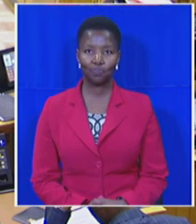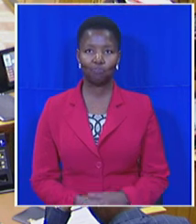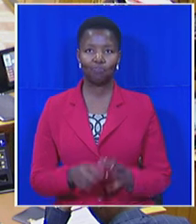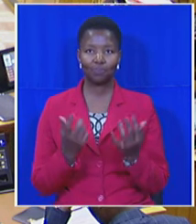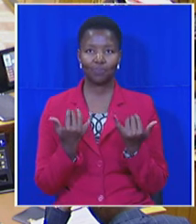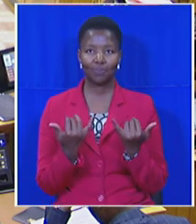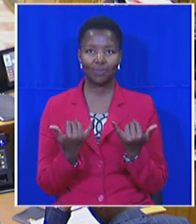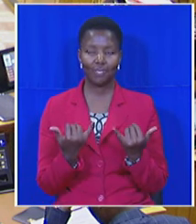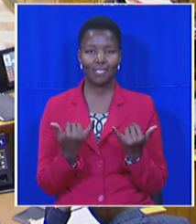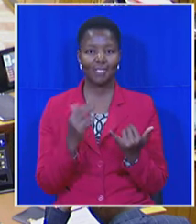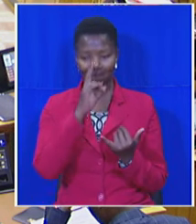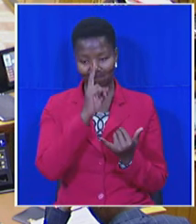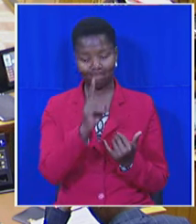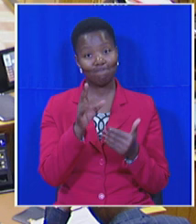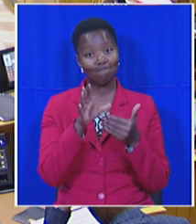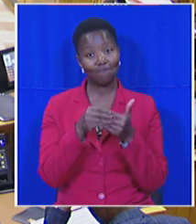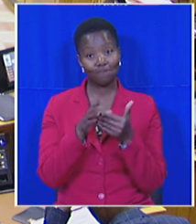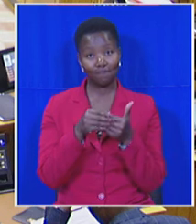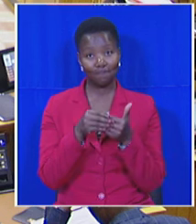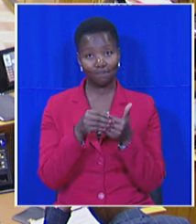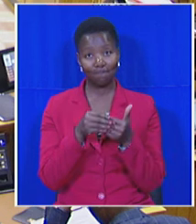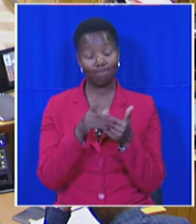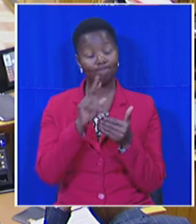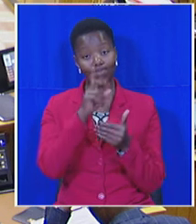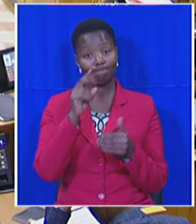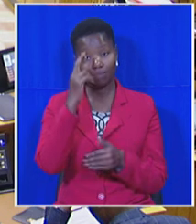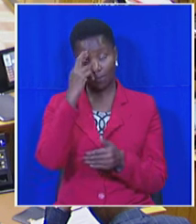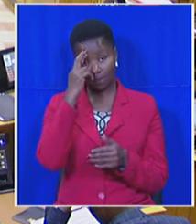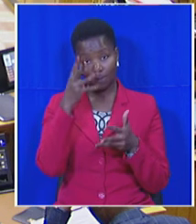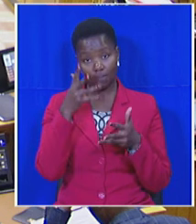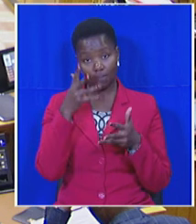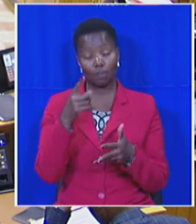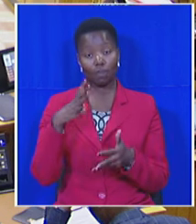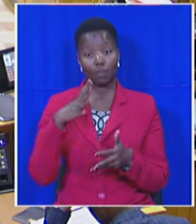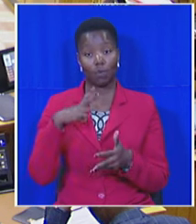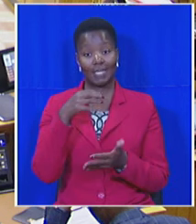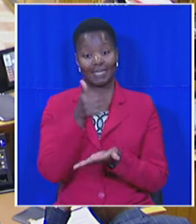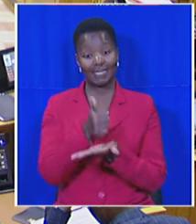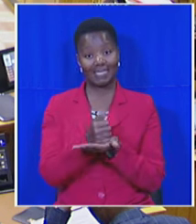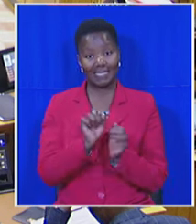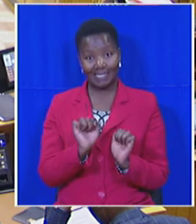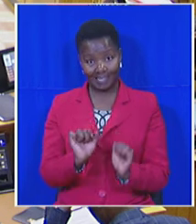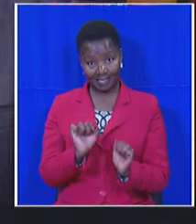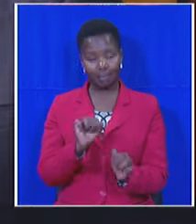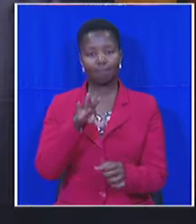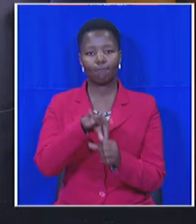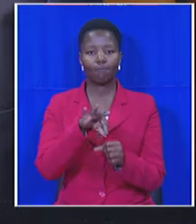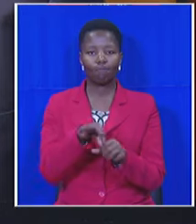Honorable members, I would like to remind you that you may only vote from your allocated